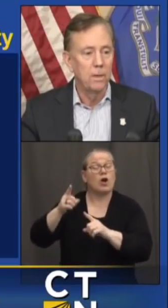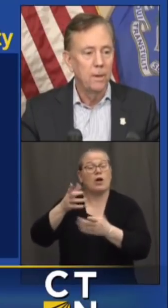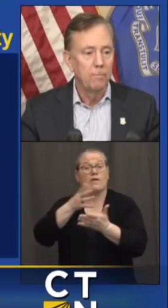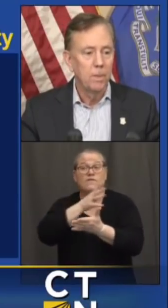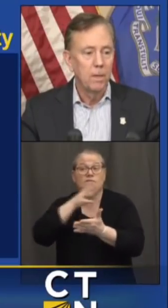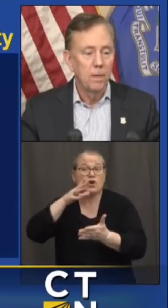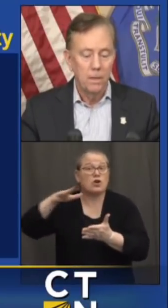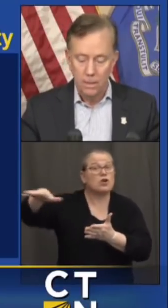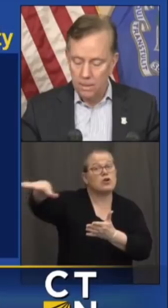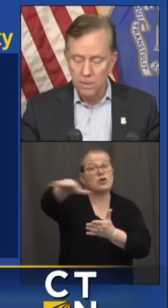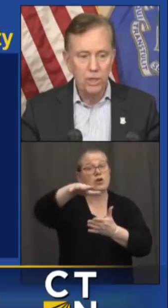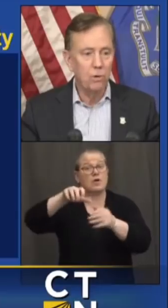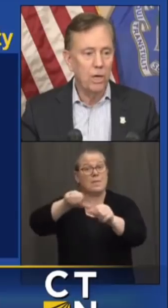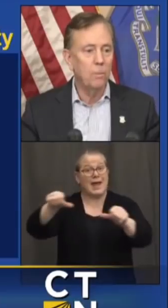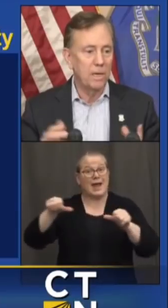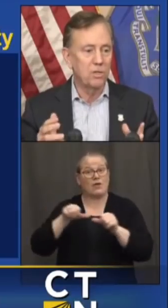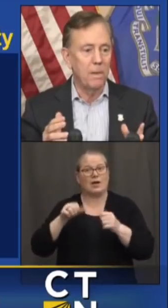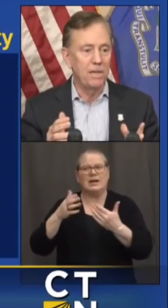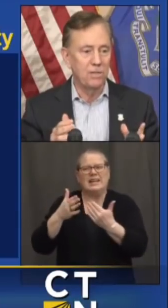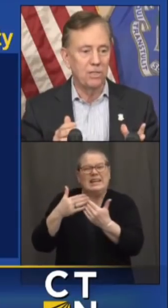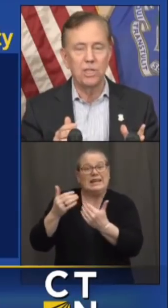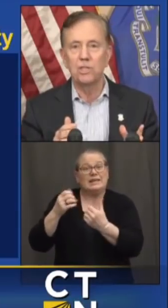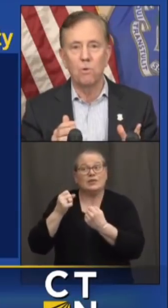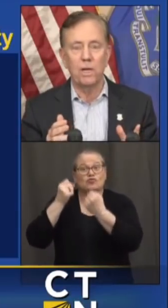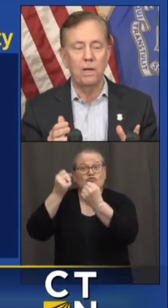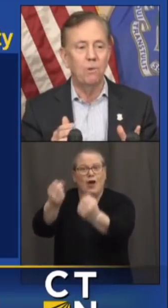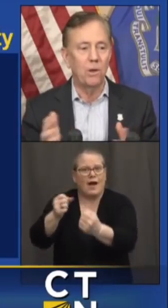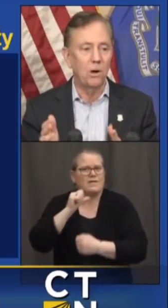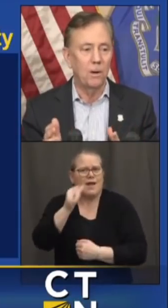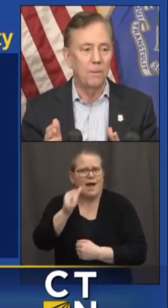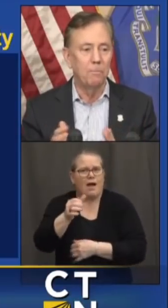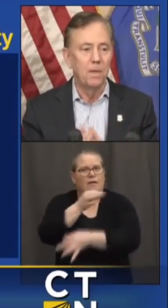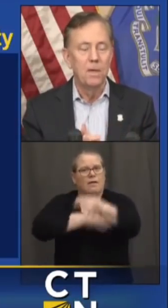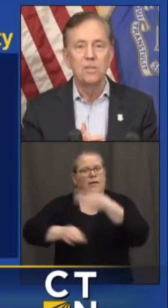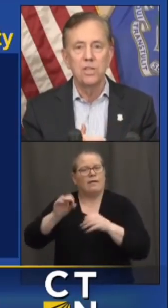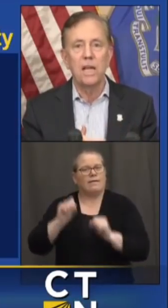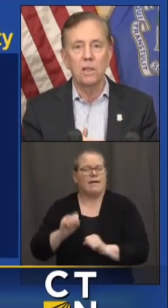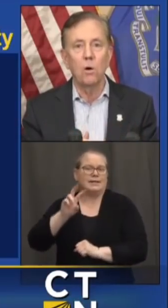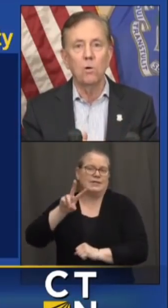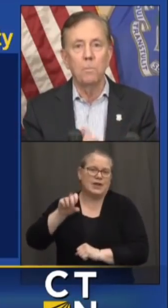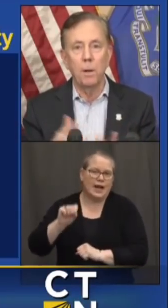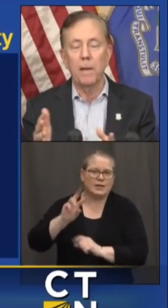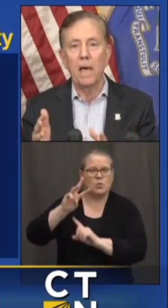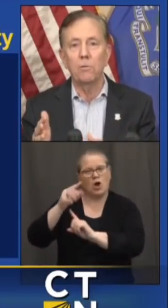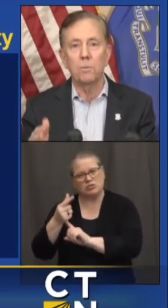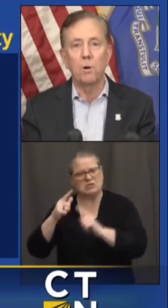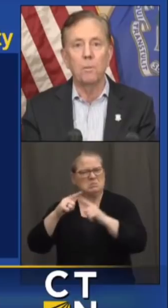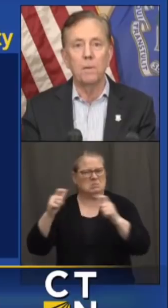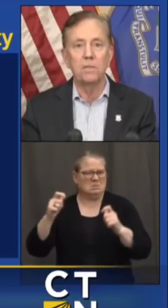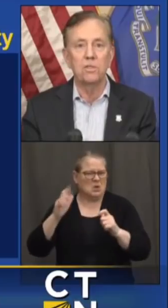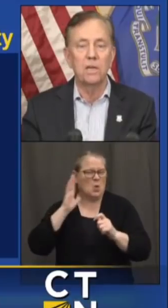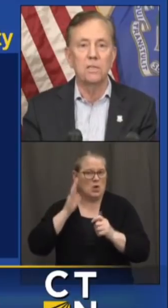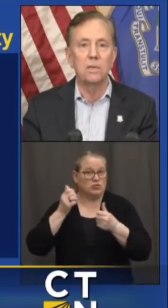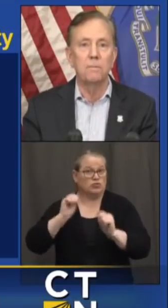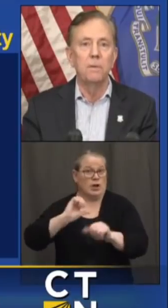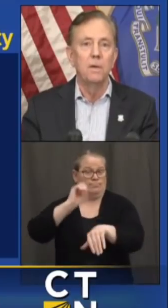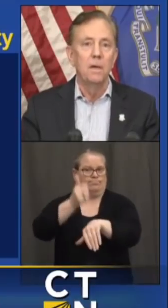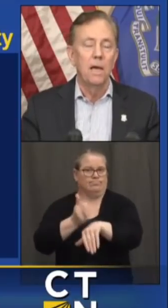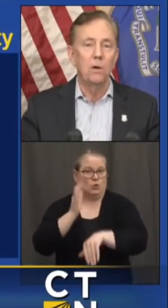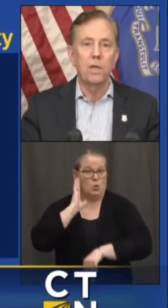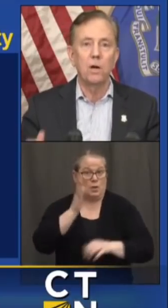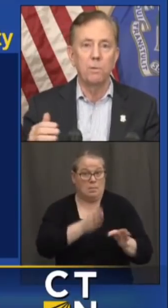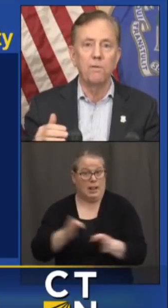do. Michelle Gilman is amazing. She's working with our state and local public health departments